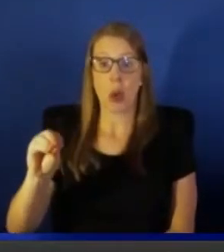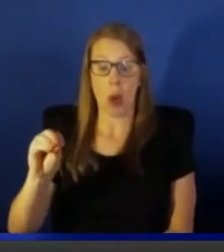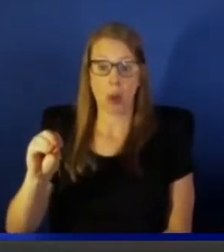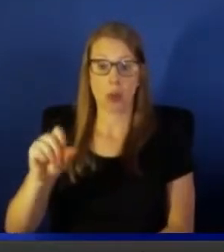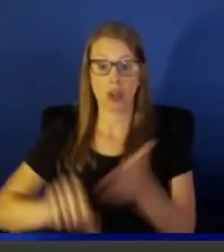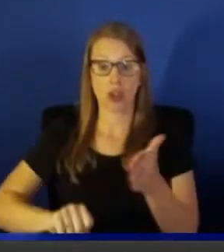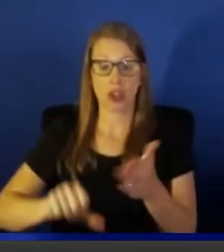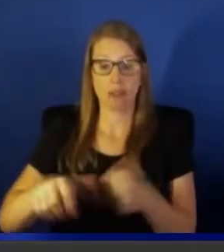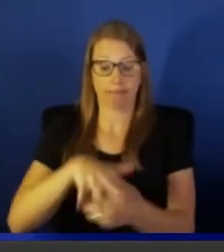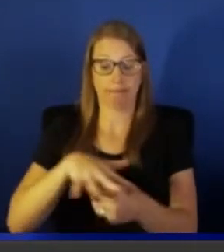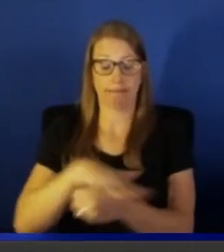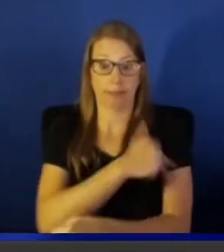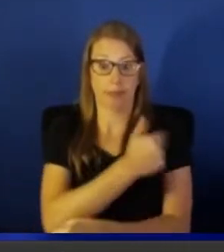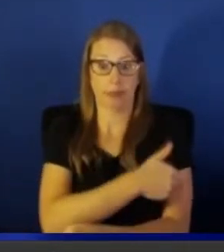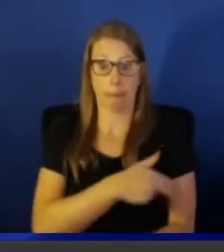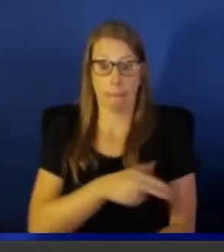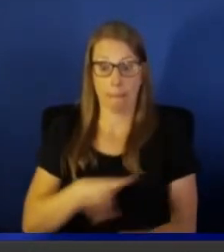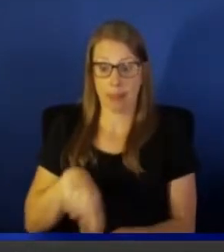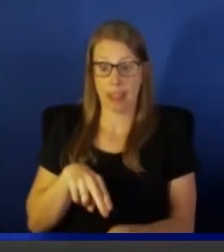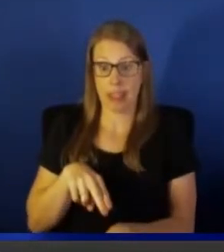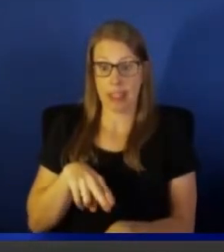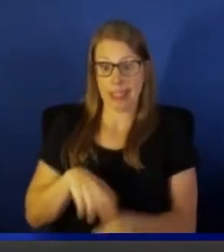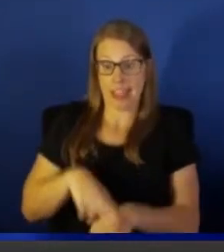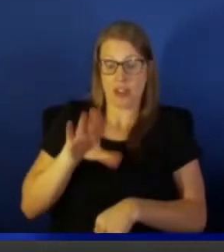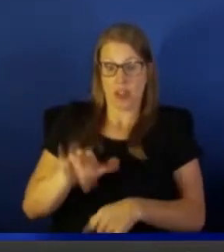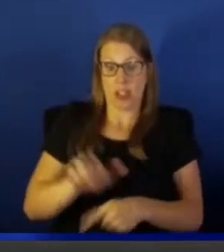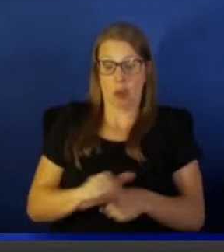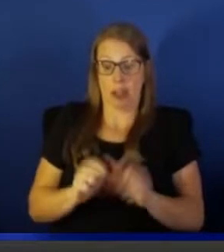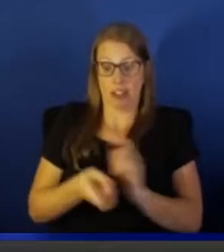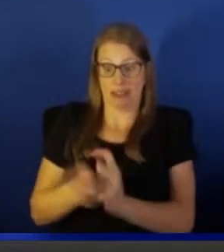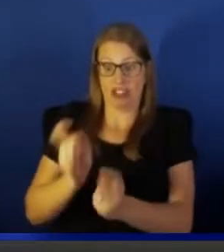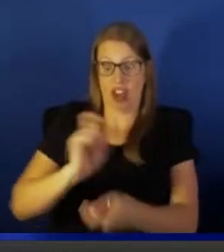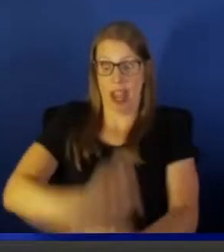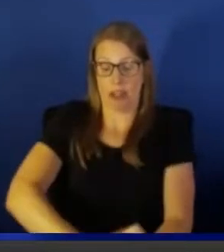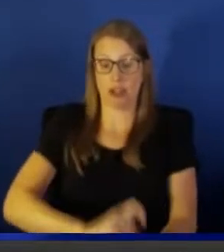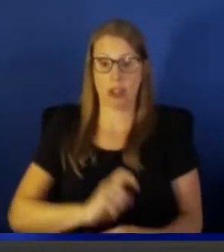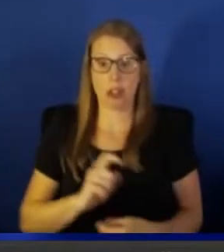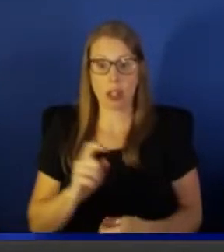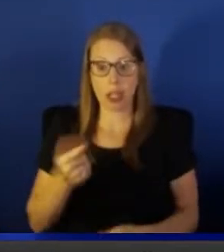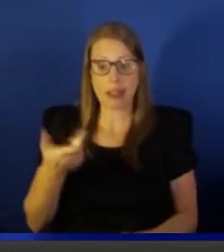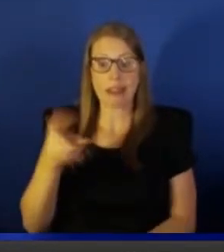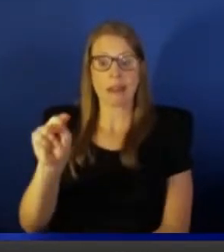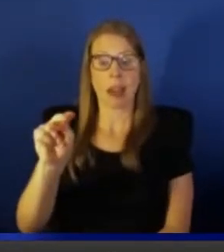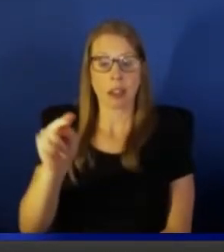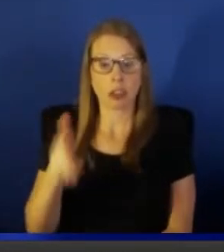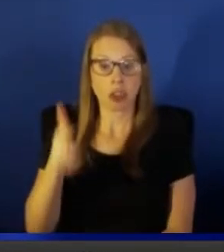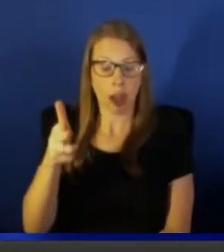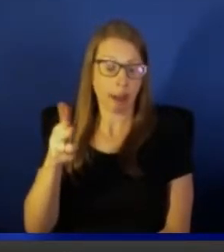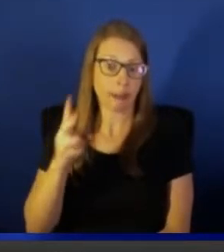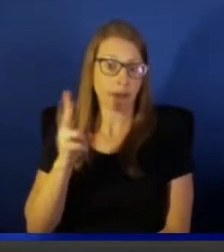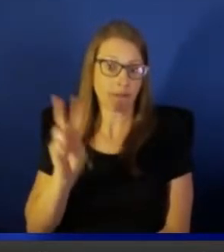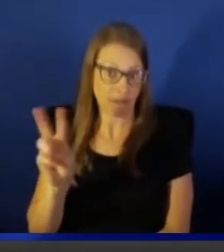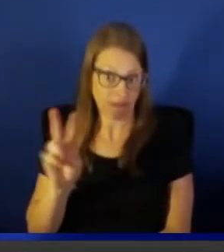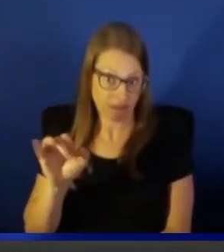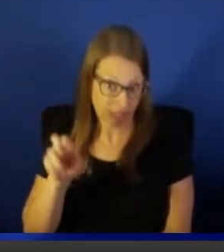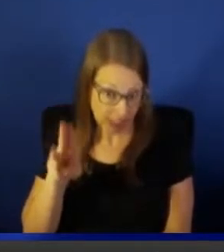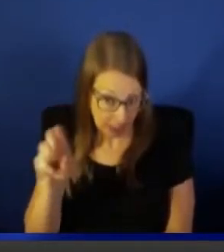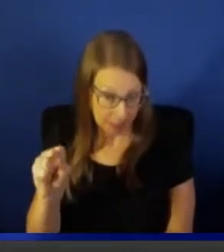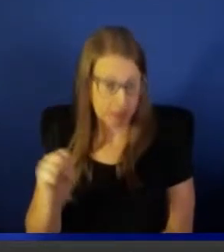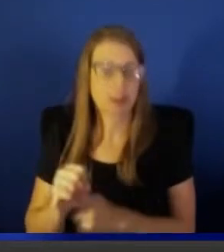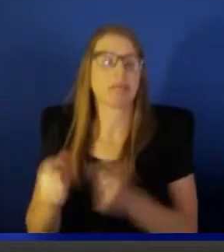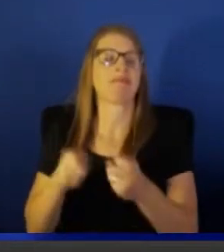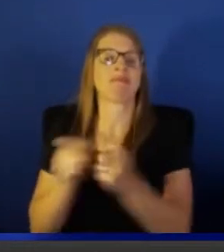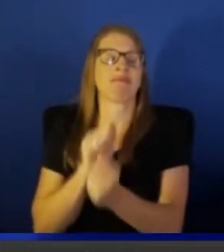talking about how the nature of his practice has even changed over the years from the number of gunshot victims with whom he's dealing regularly. And